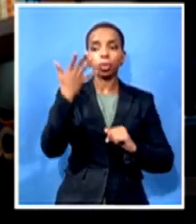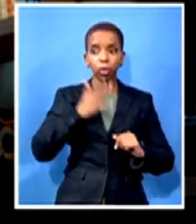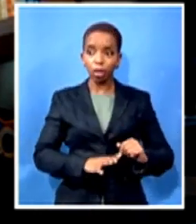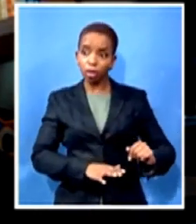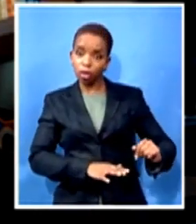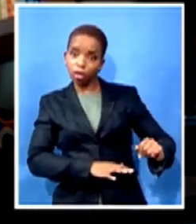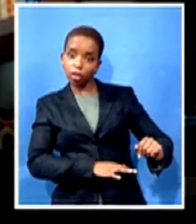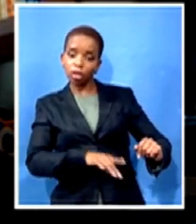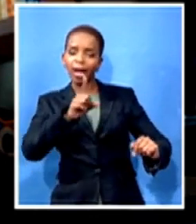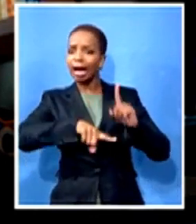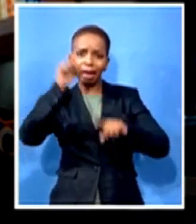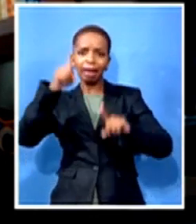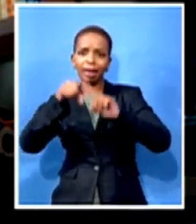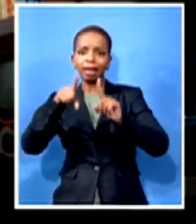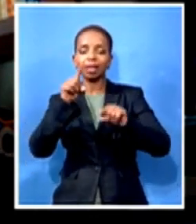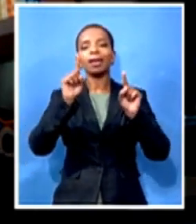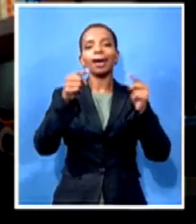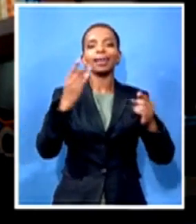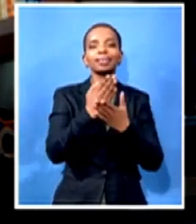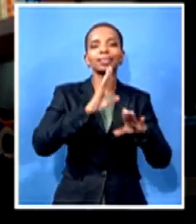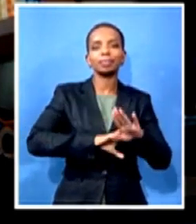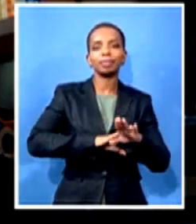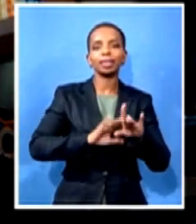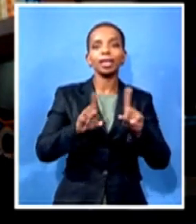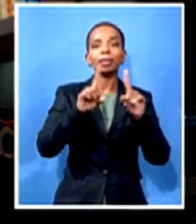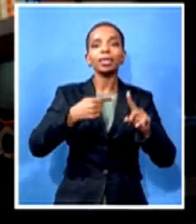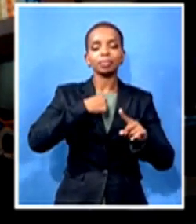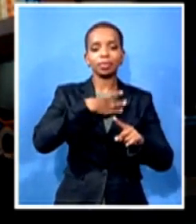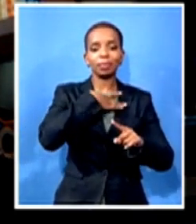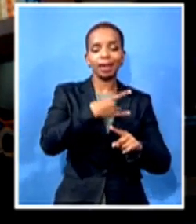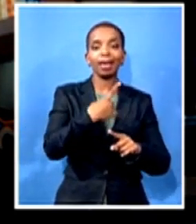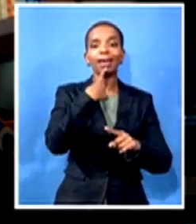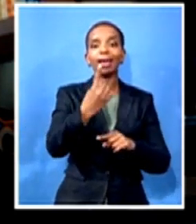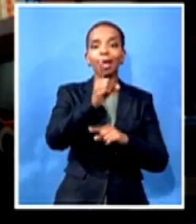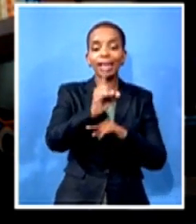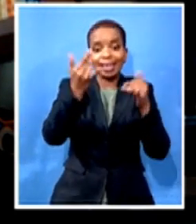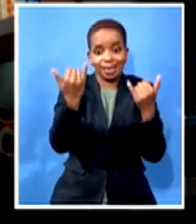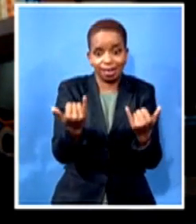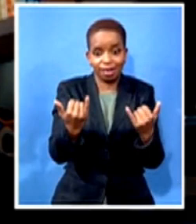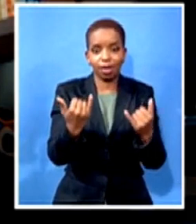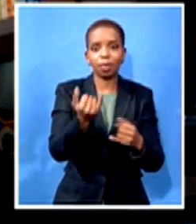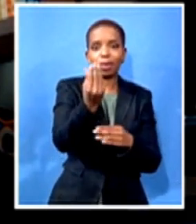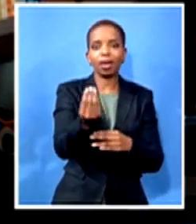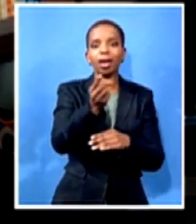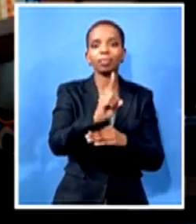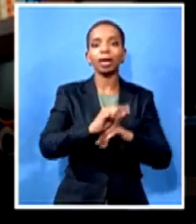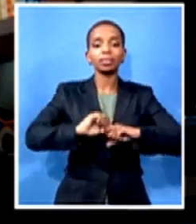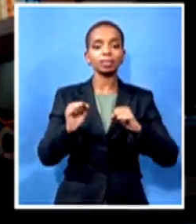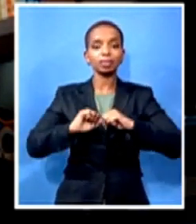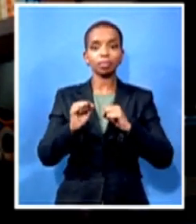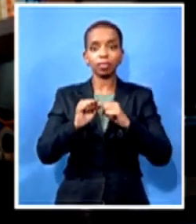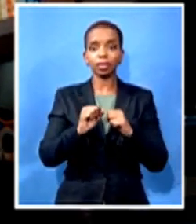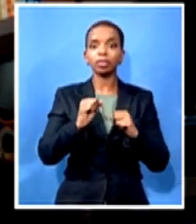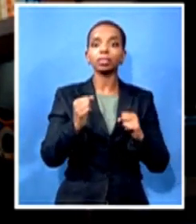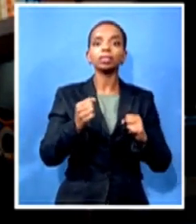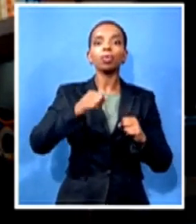right now to ensure that we have a good virtual experience is that I'm in a space and I've locked the room, and I know that my child is with my wife and safe and well